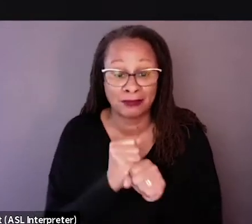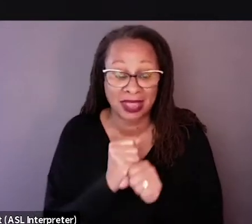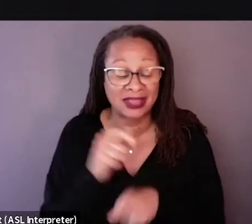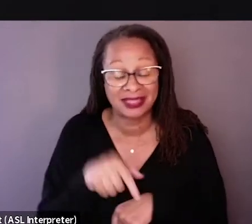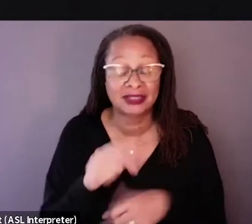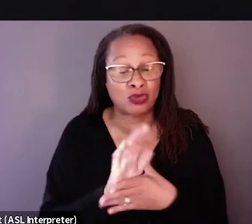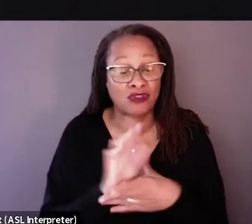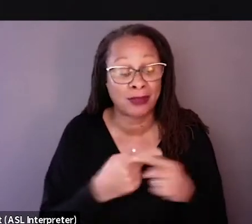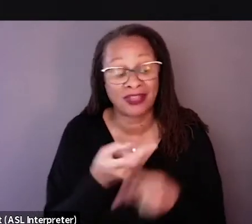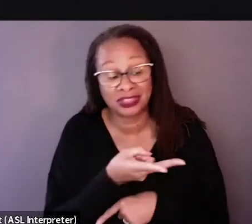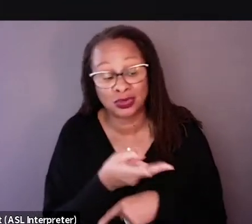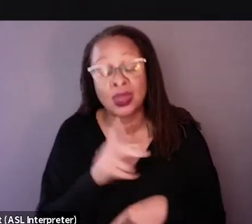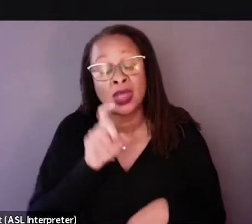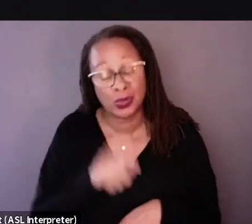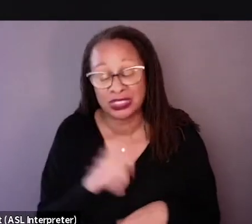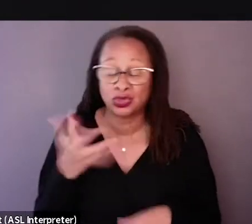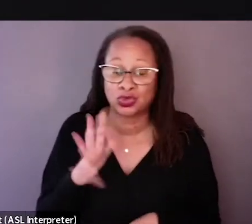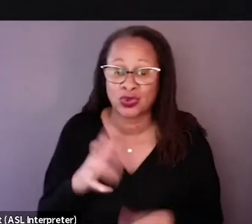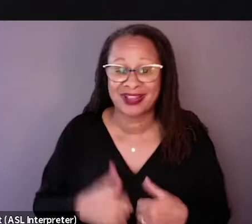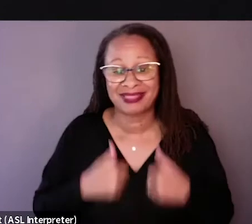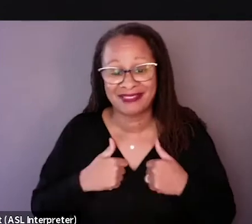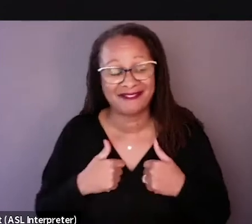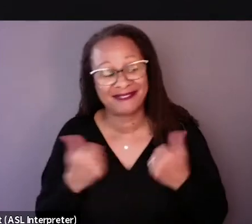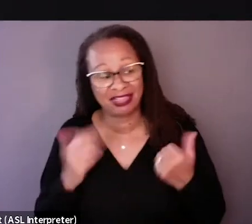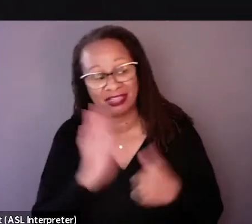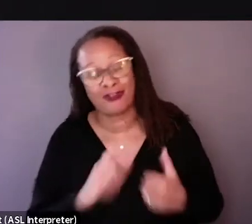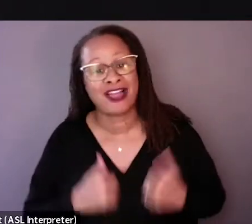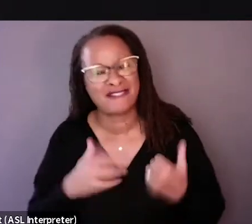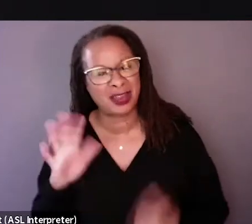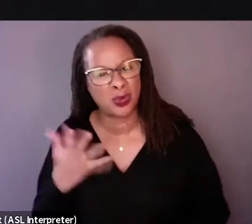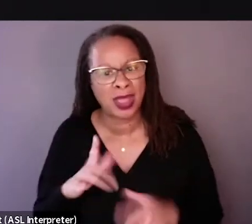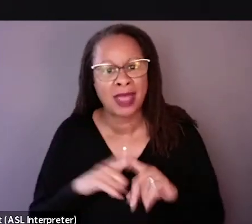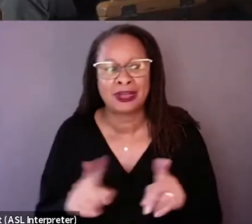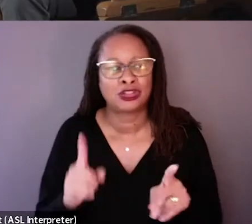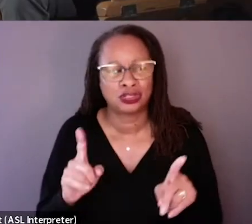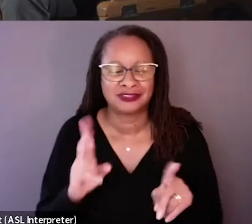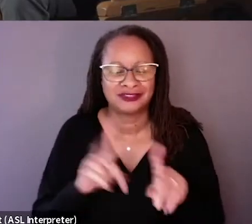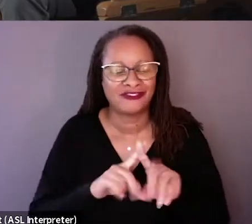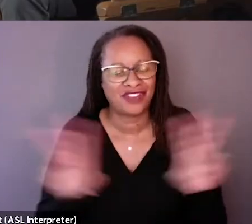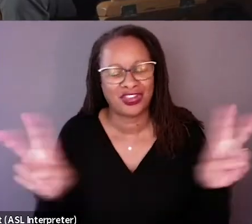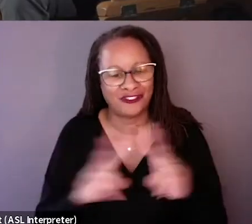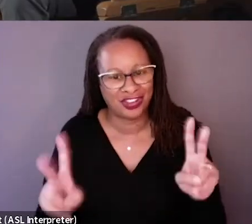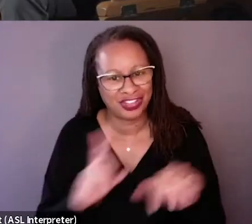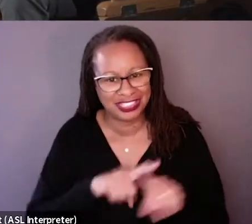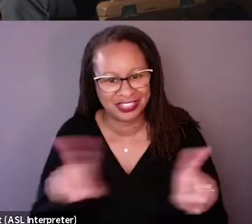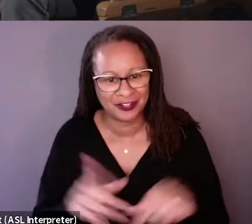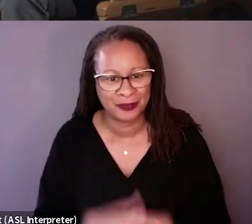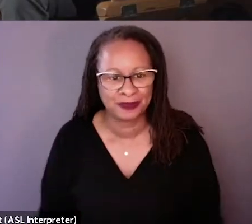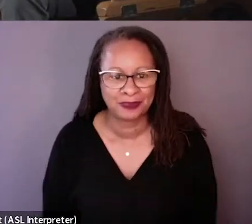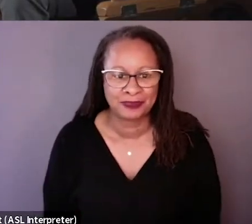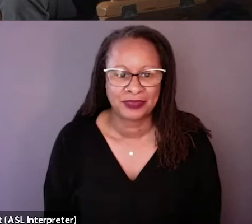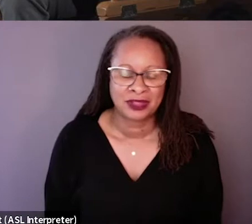Katia, we had to sort of live the life in a way, even though that looks radically different. But what parts of the story